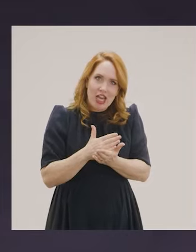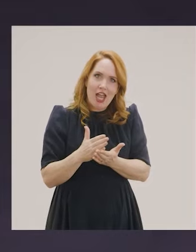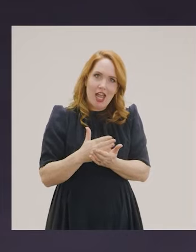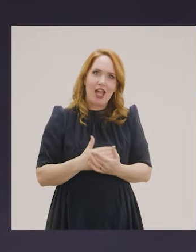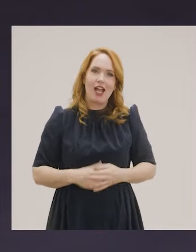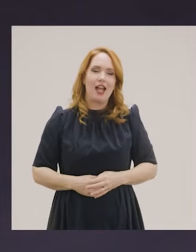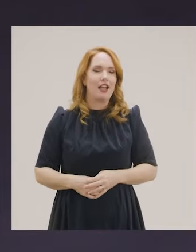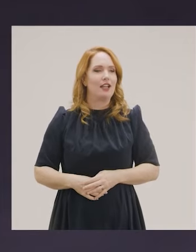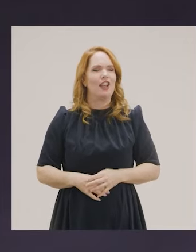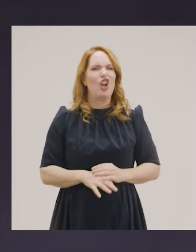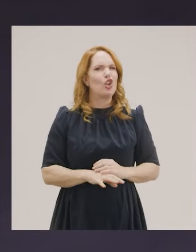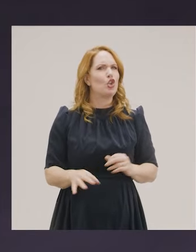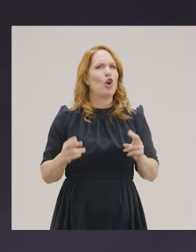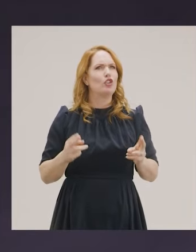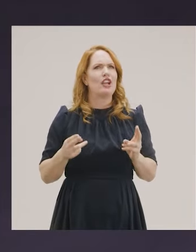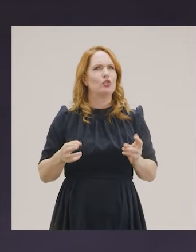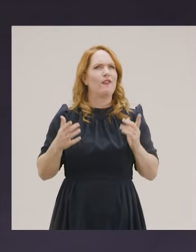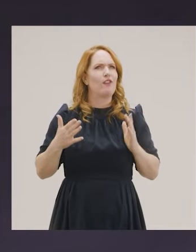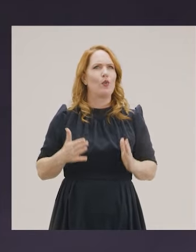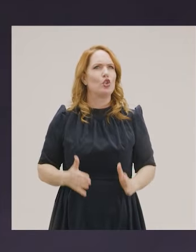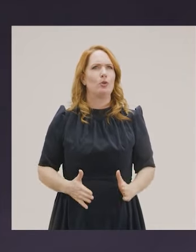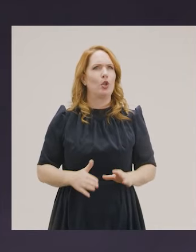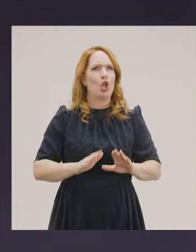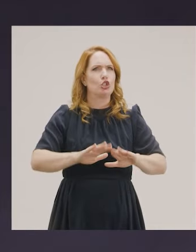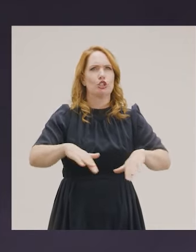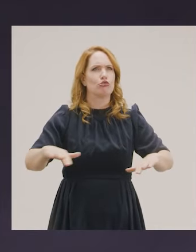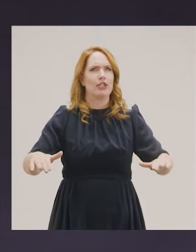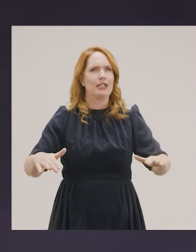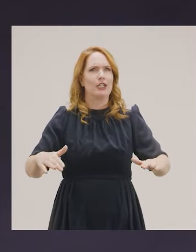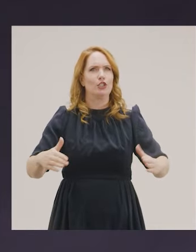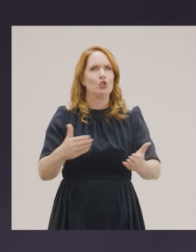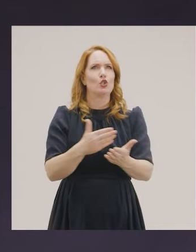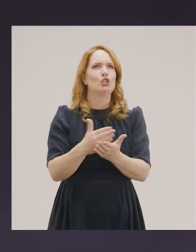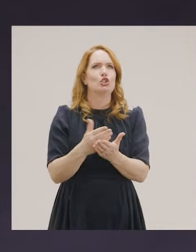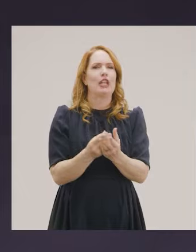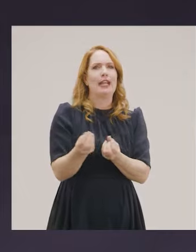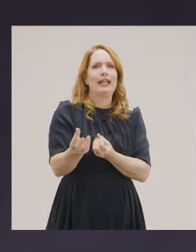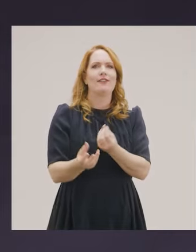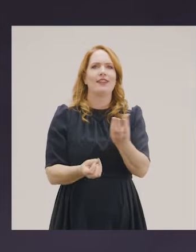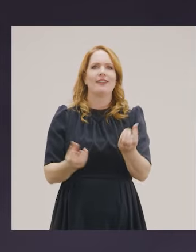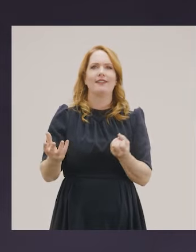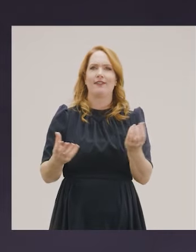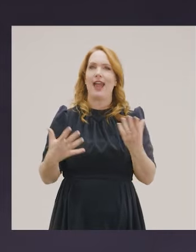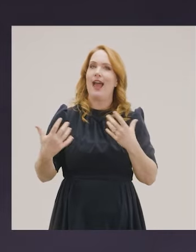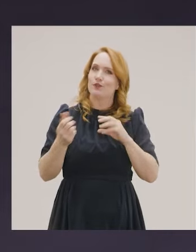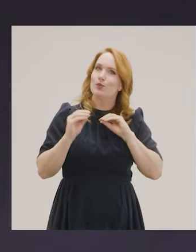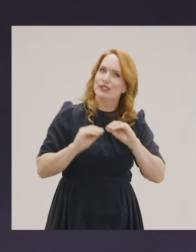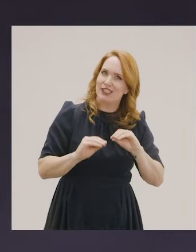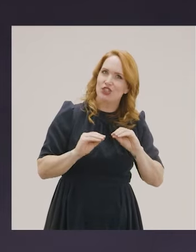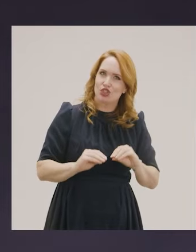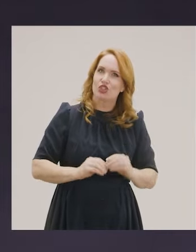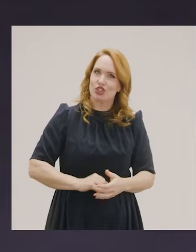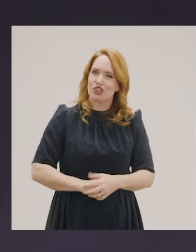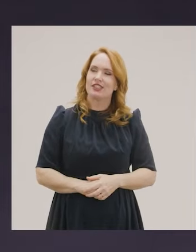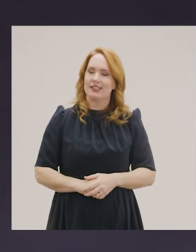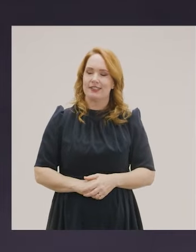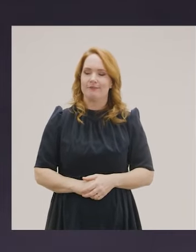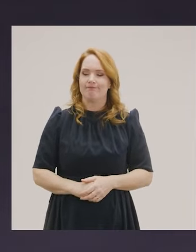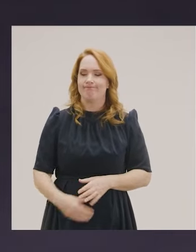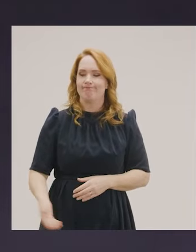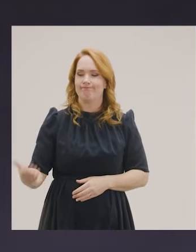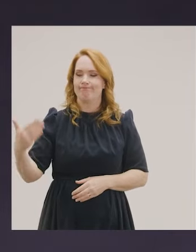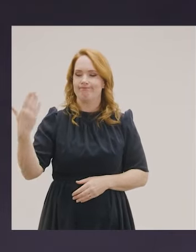teach a child how to share. It is not a natural thing for a child, I don't think, to be generous. We have